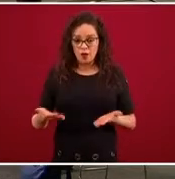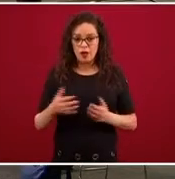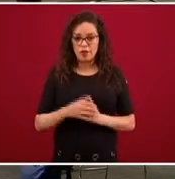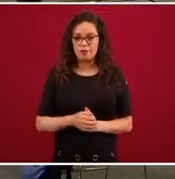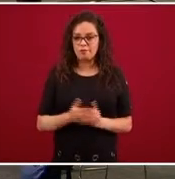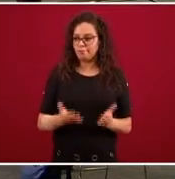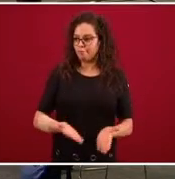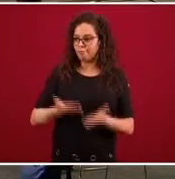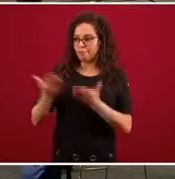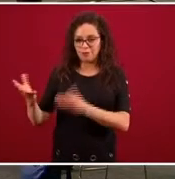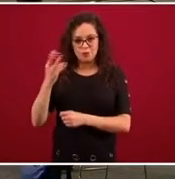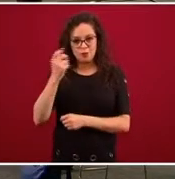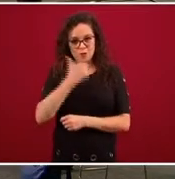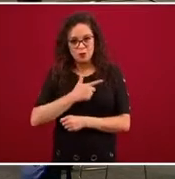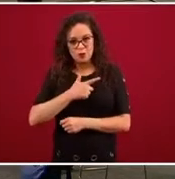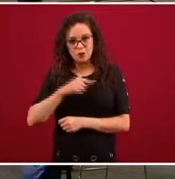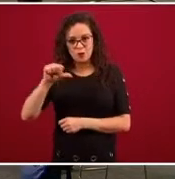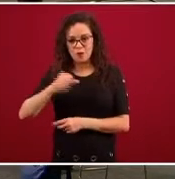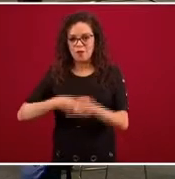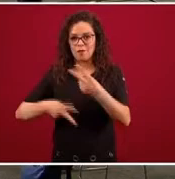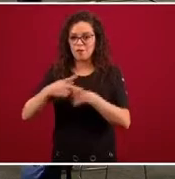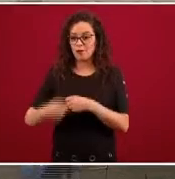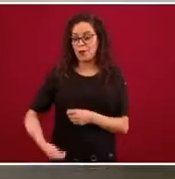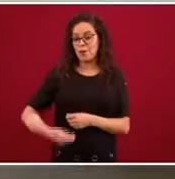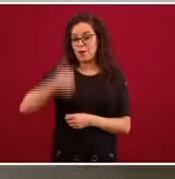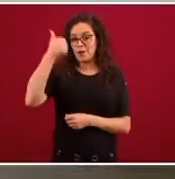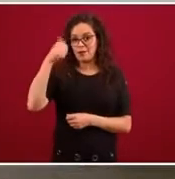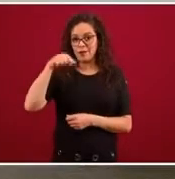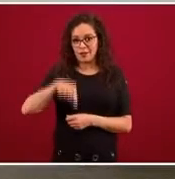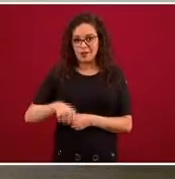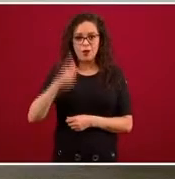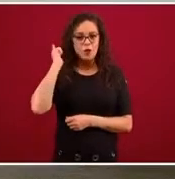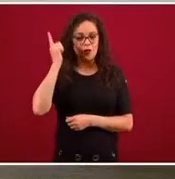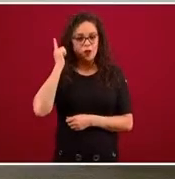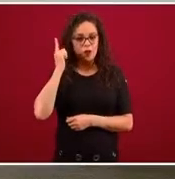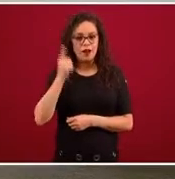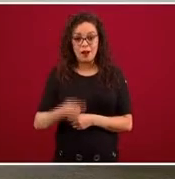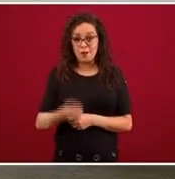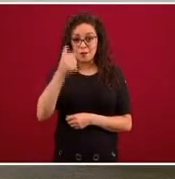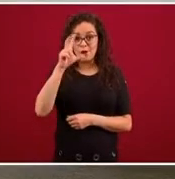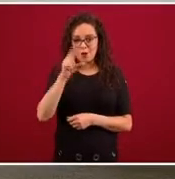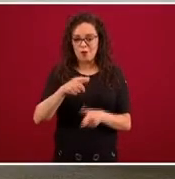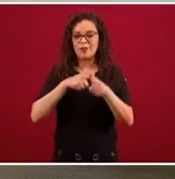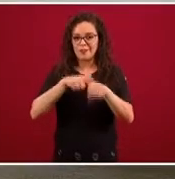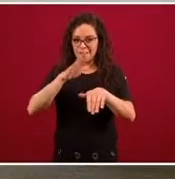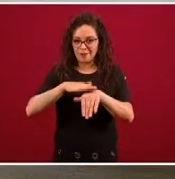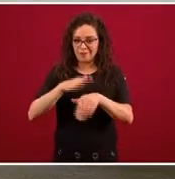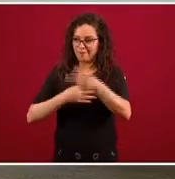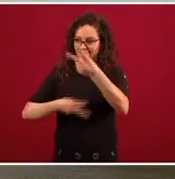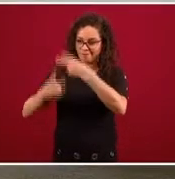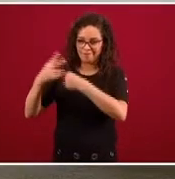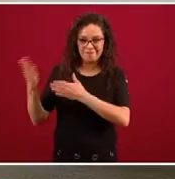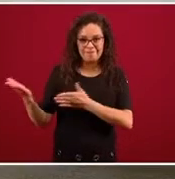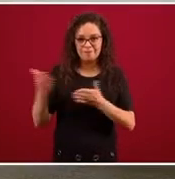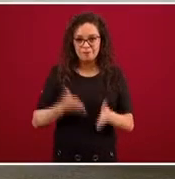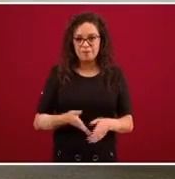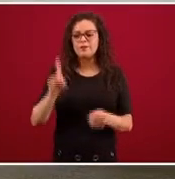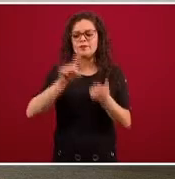to have you here for the first time. I hope it's not the only time or the last time.